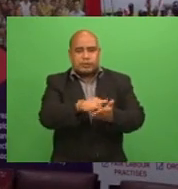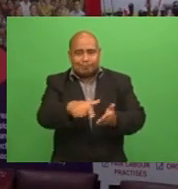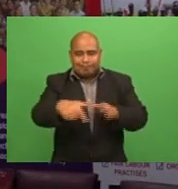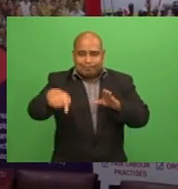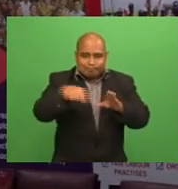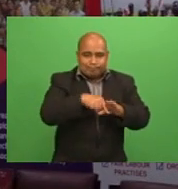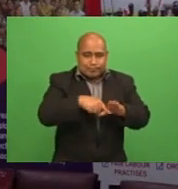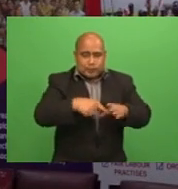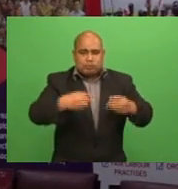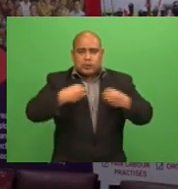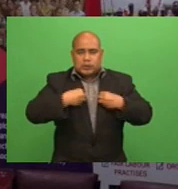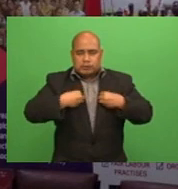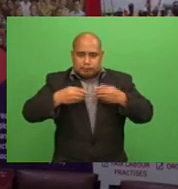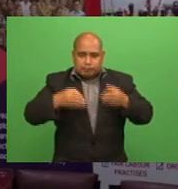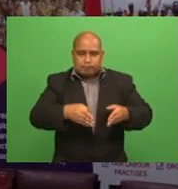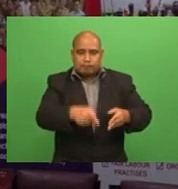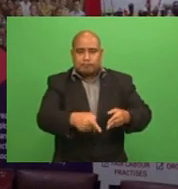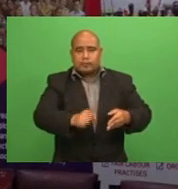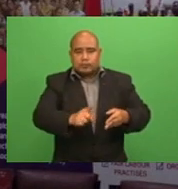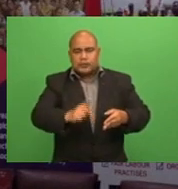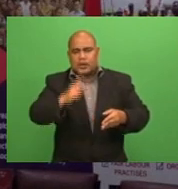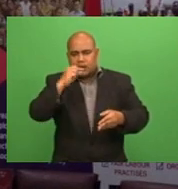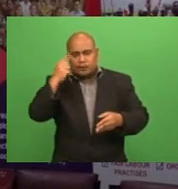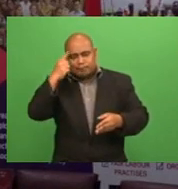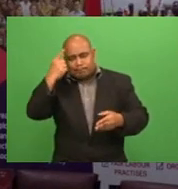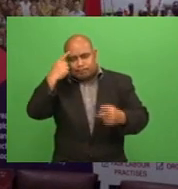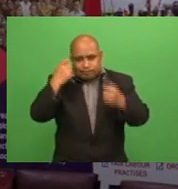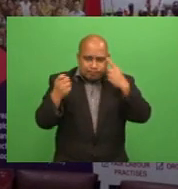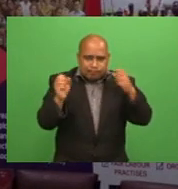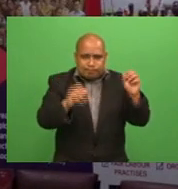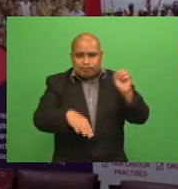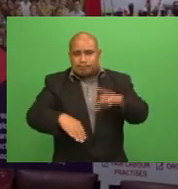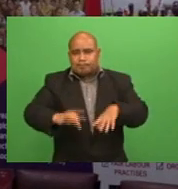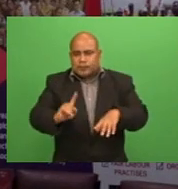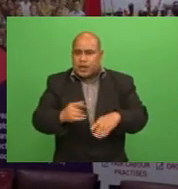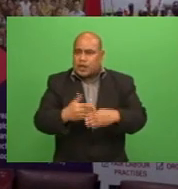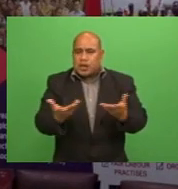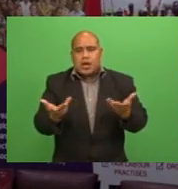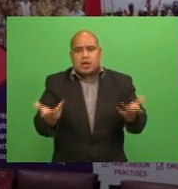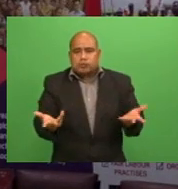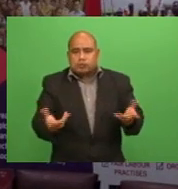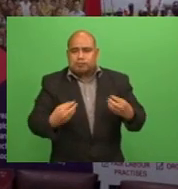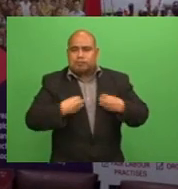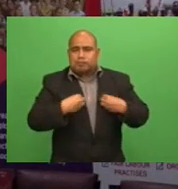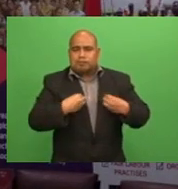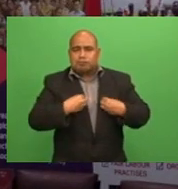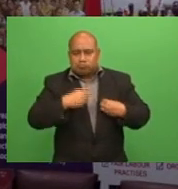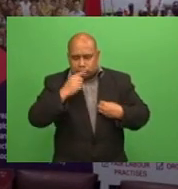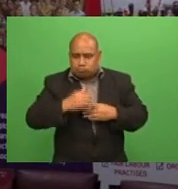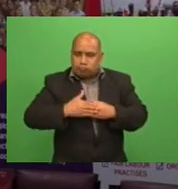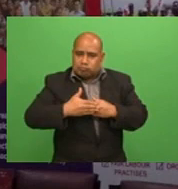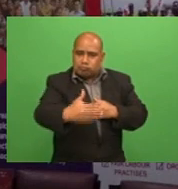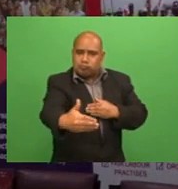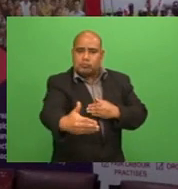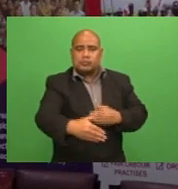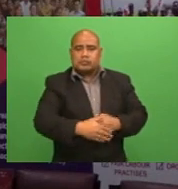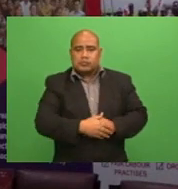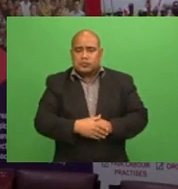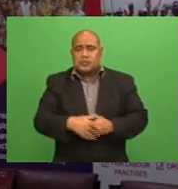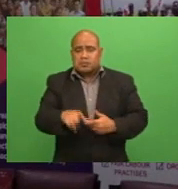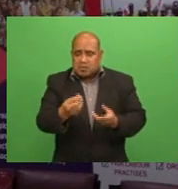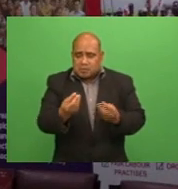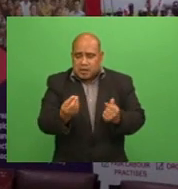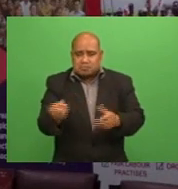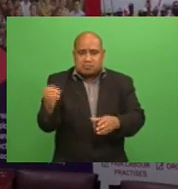if we can come up with incentives that will mean that businesses can keep operating with having the cash in the business, then they